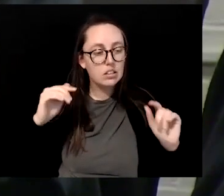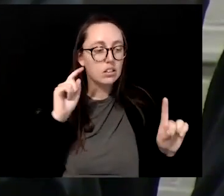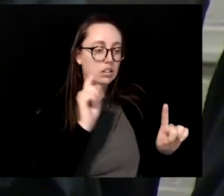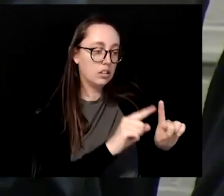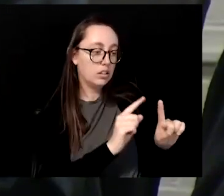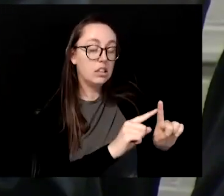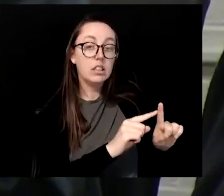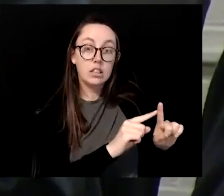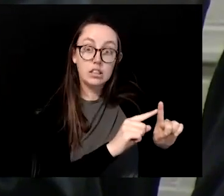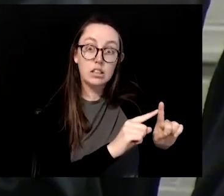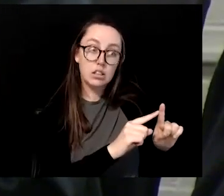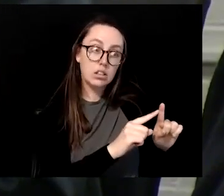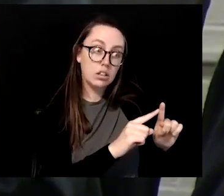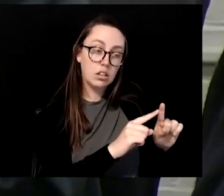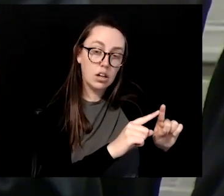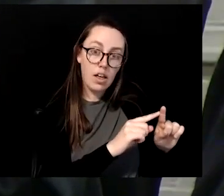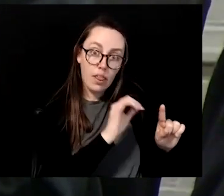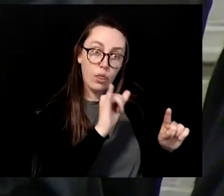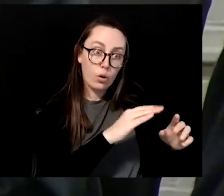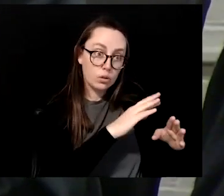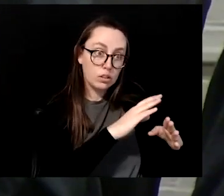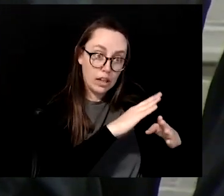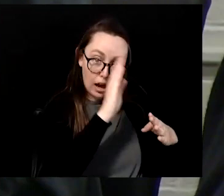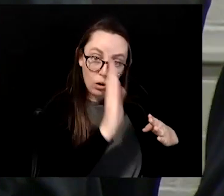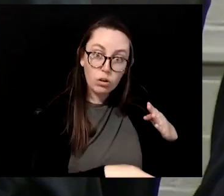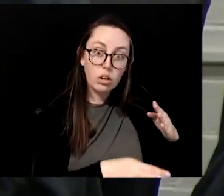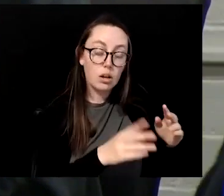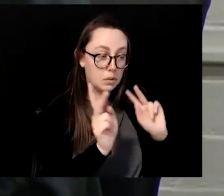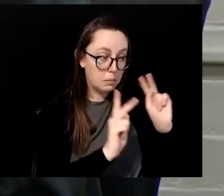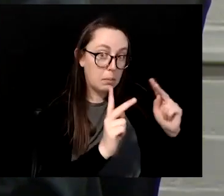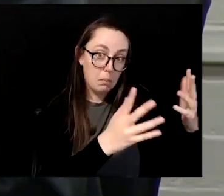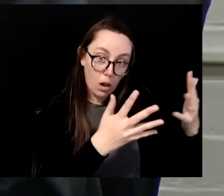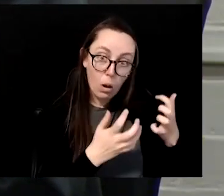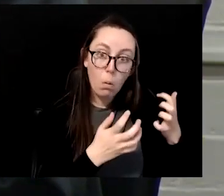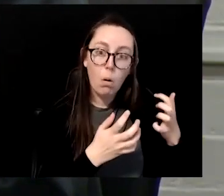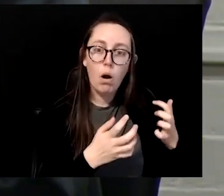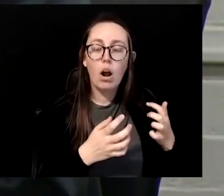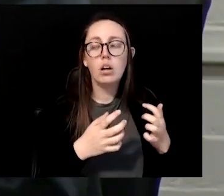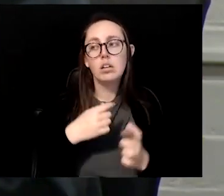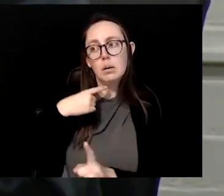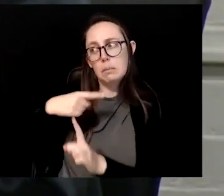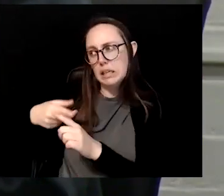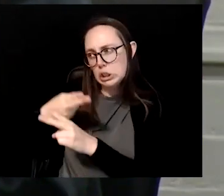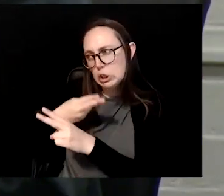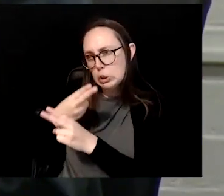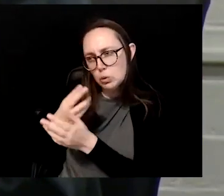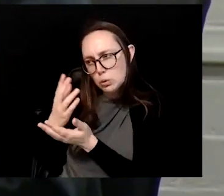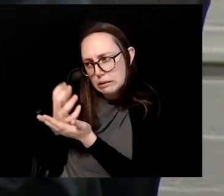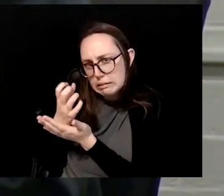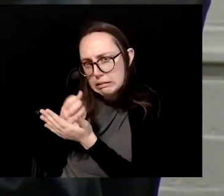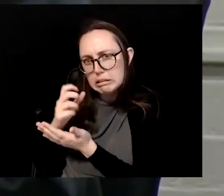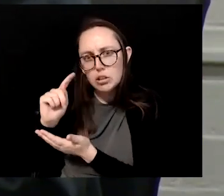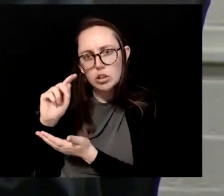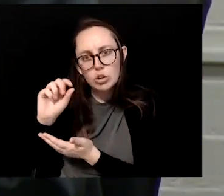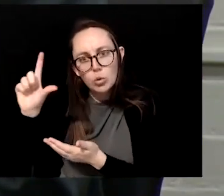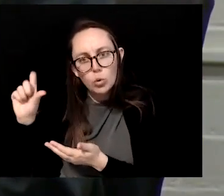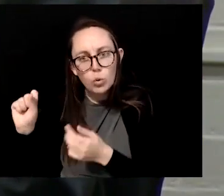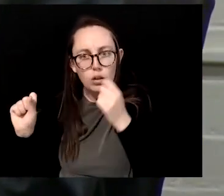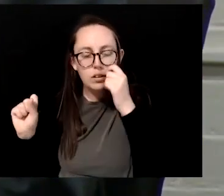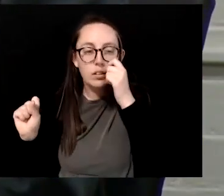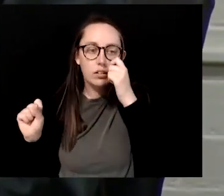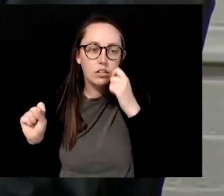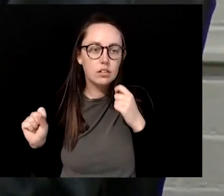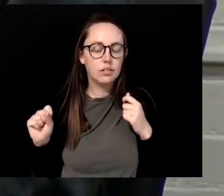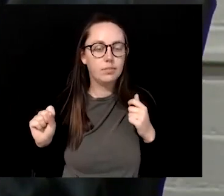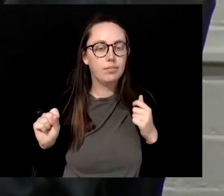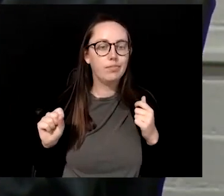and knowing which tools to use to get there I've seen a shift happen accelerated I Believe by covid that